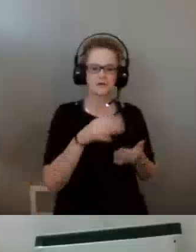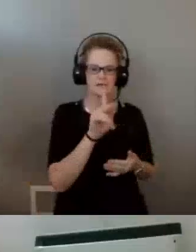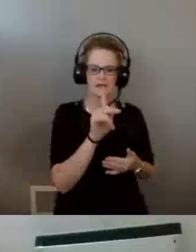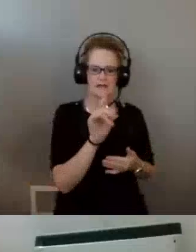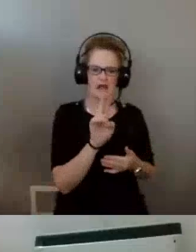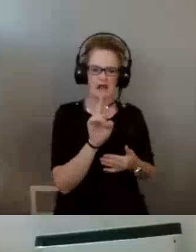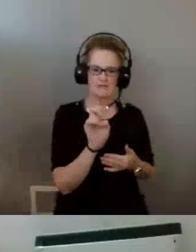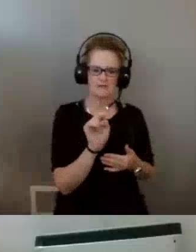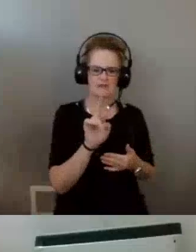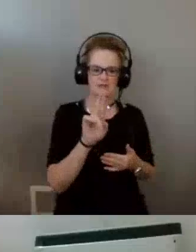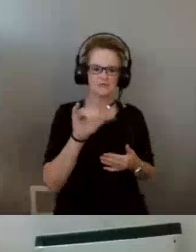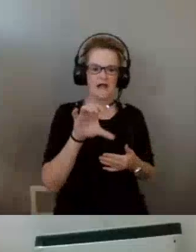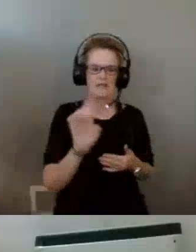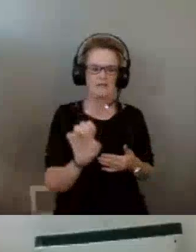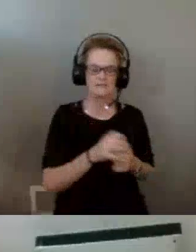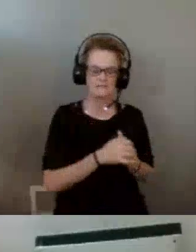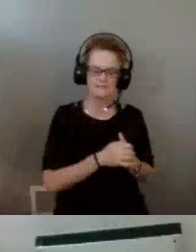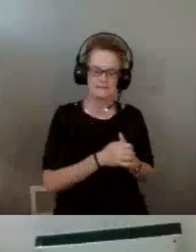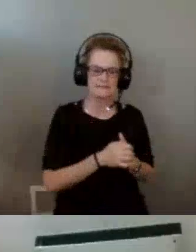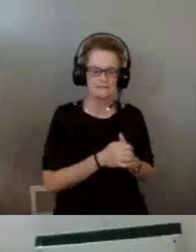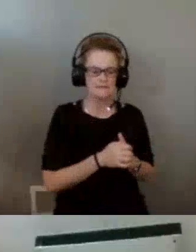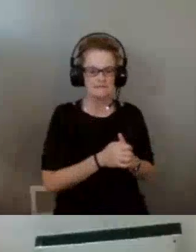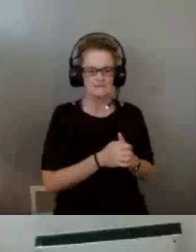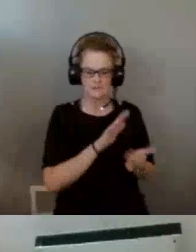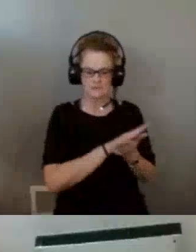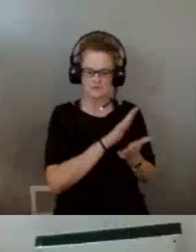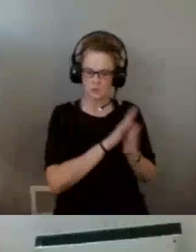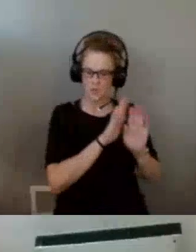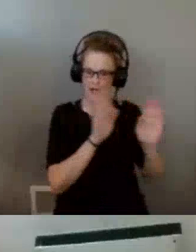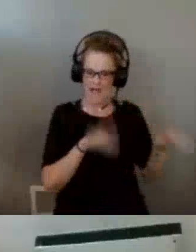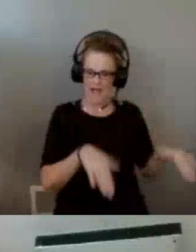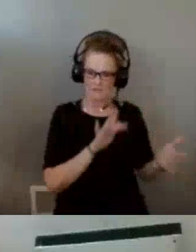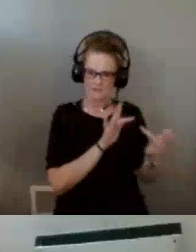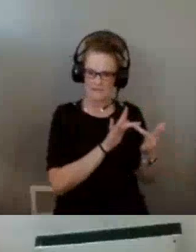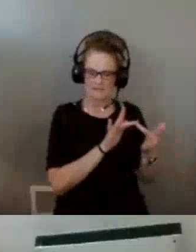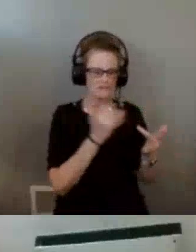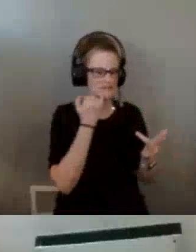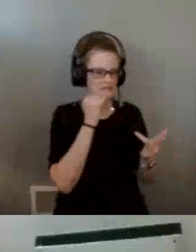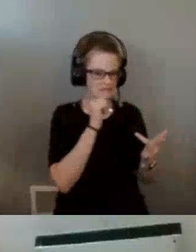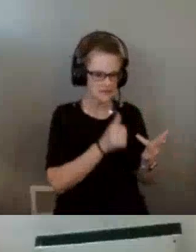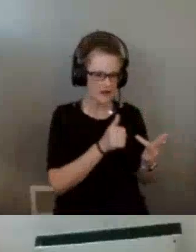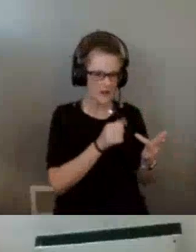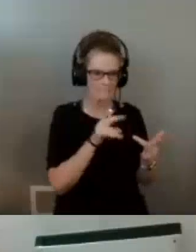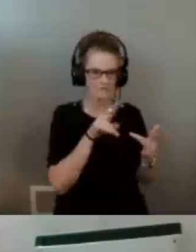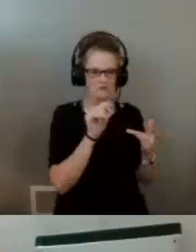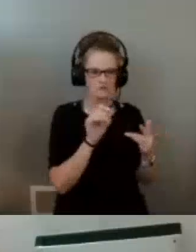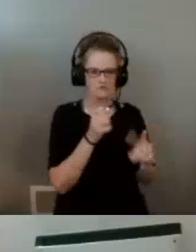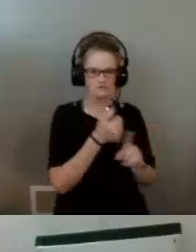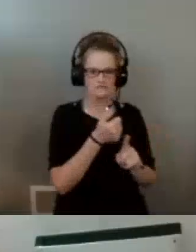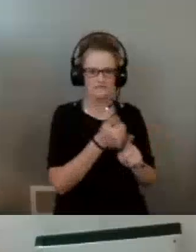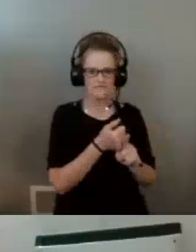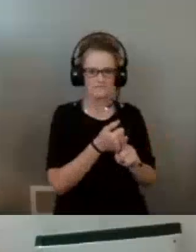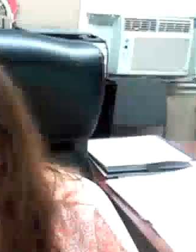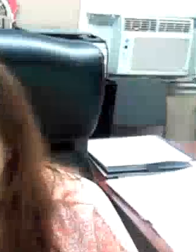Schoolhouse Connection. If you haven't yet already, go ahead and mute yourself.